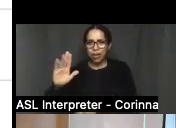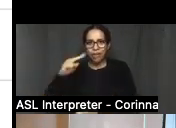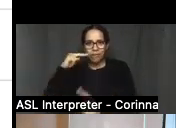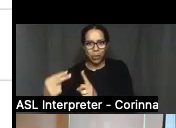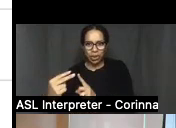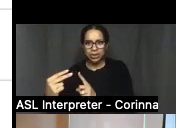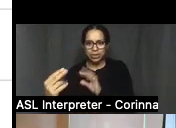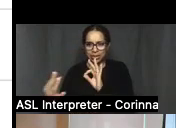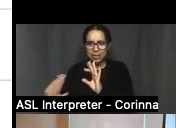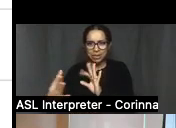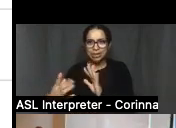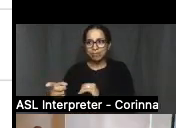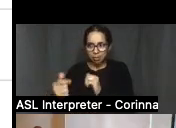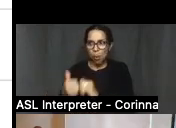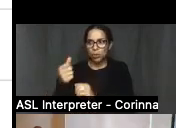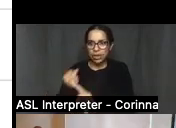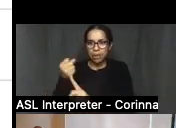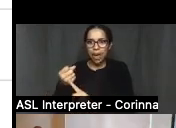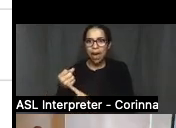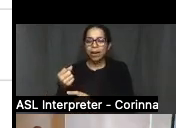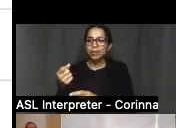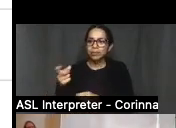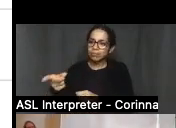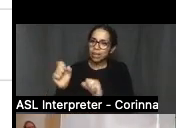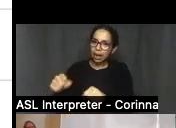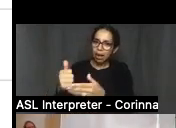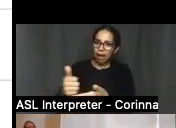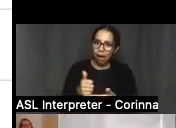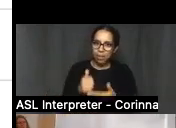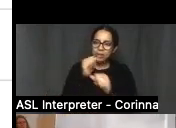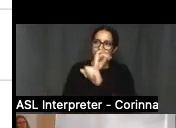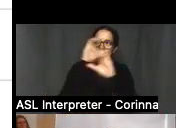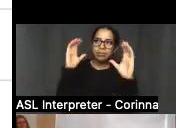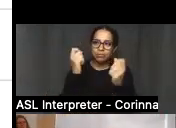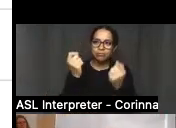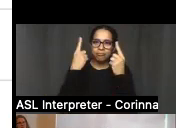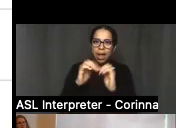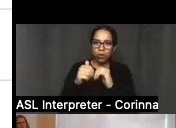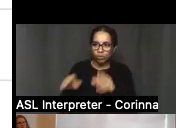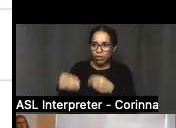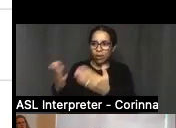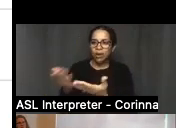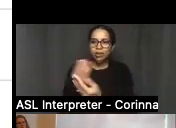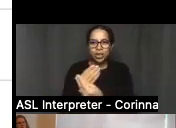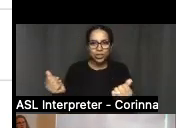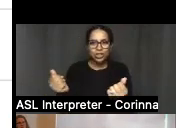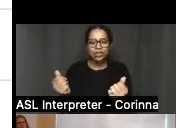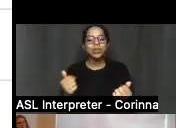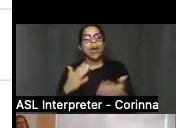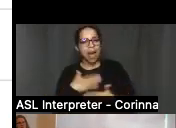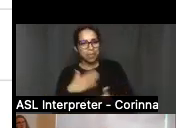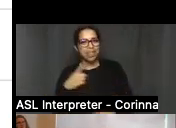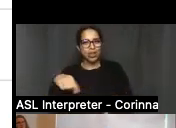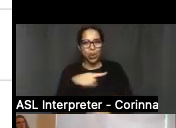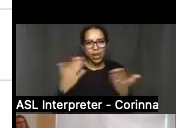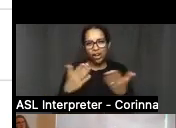therefore closest to the solutions to the problems that we are collectively seeking to address. So glad you're here to nerd out